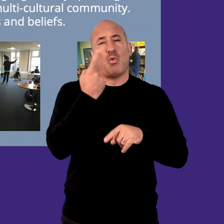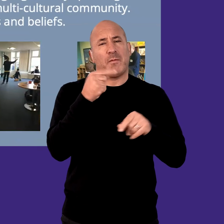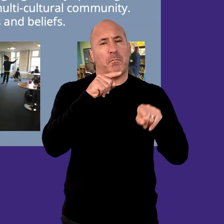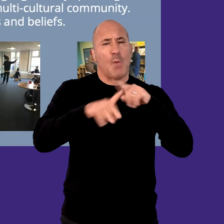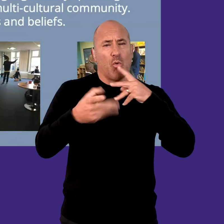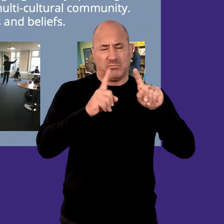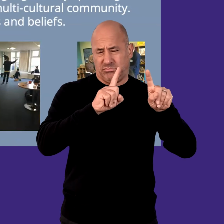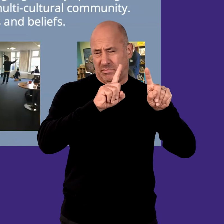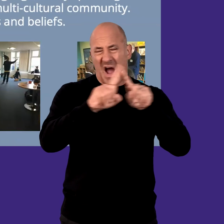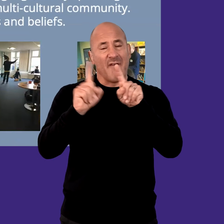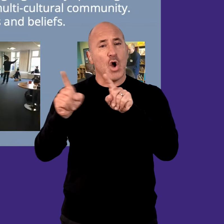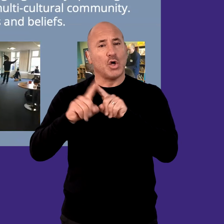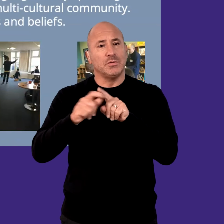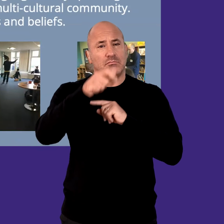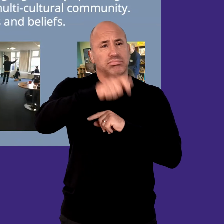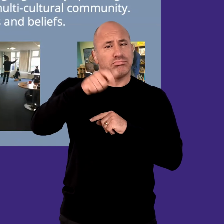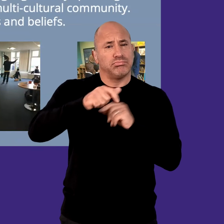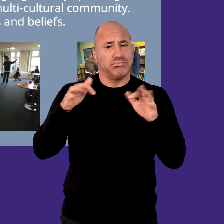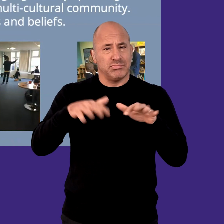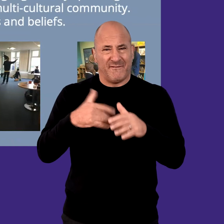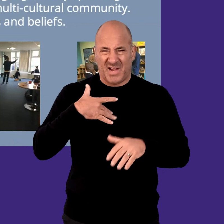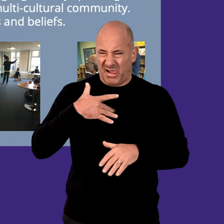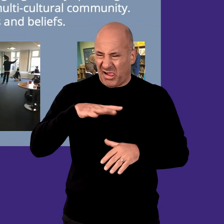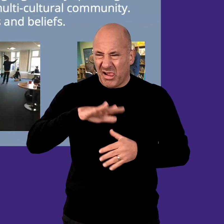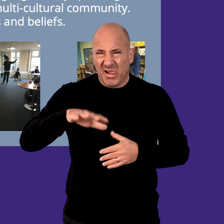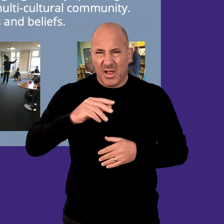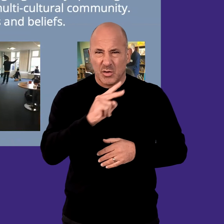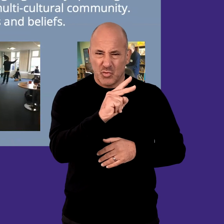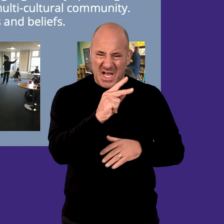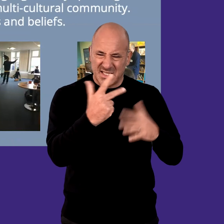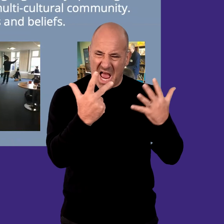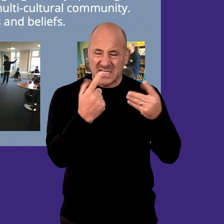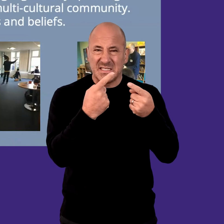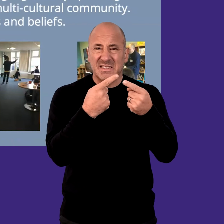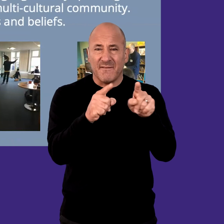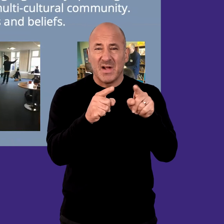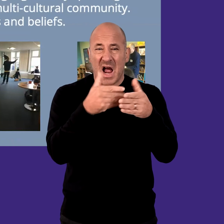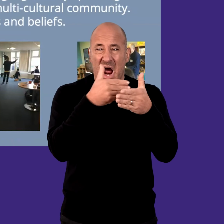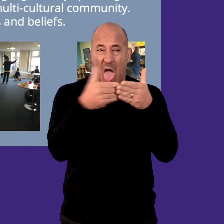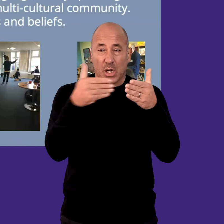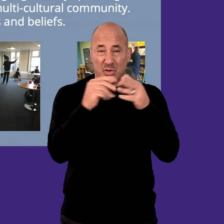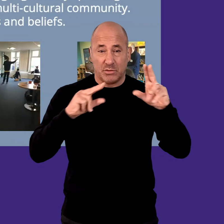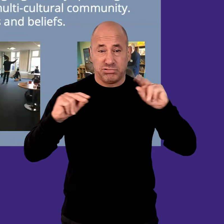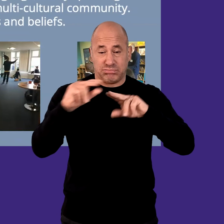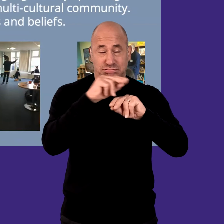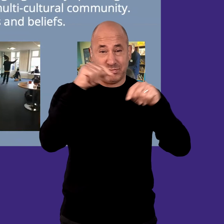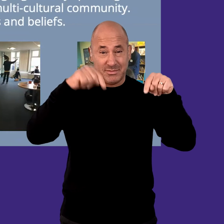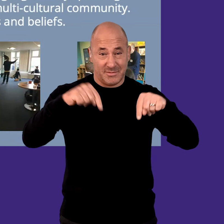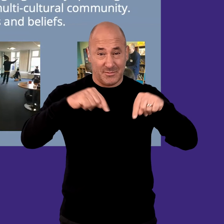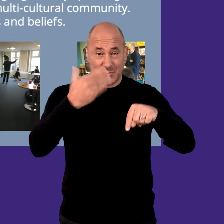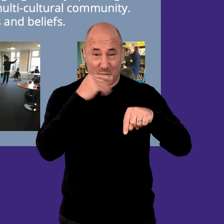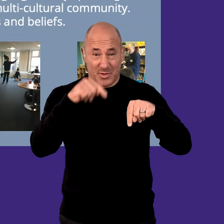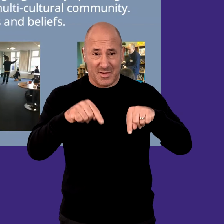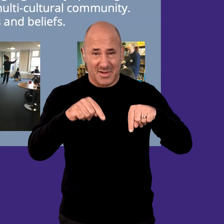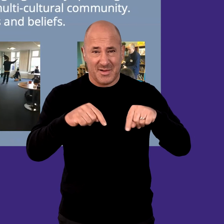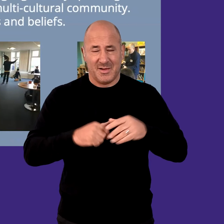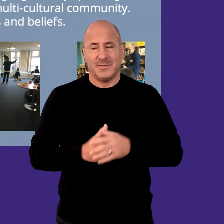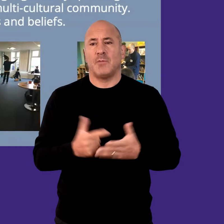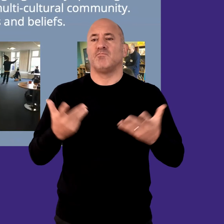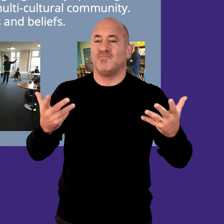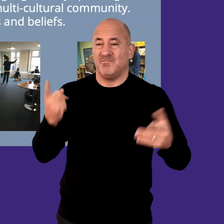one of the more diverse primary schools in Doncaster. I believe there are 28 different languages spoken within